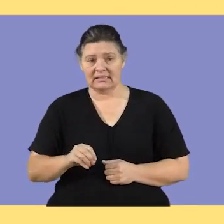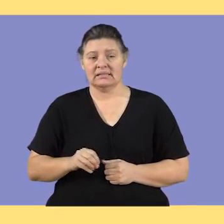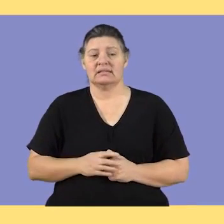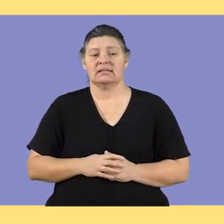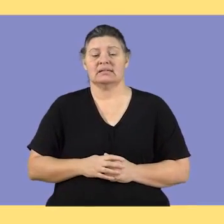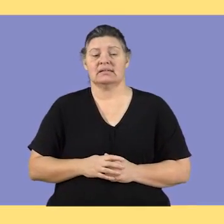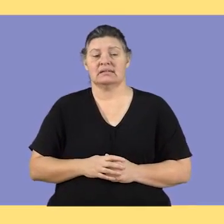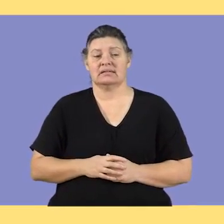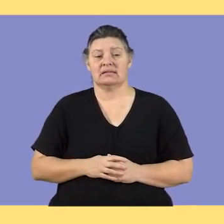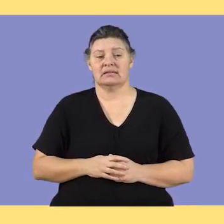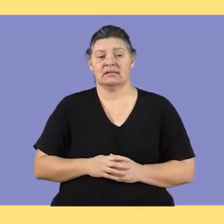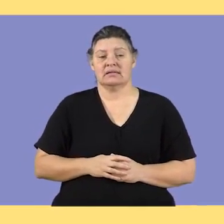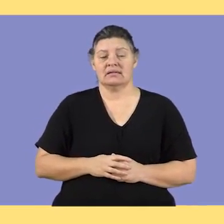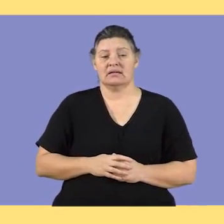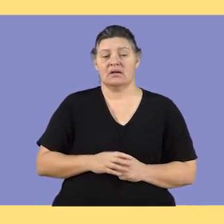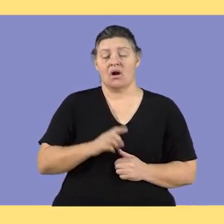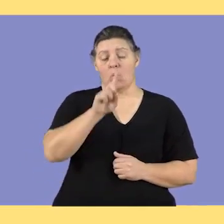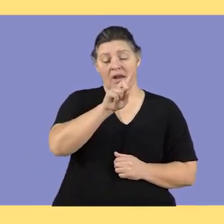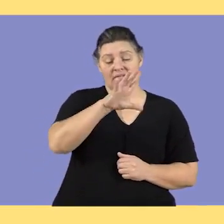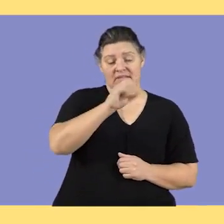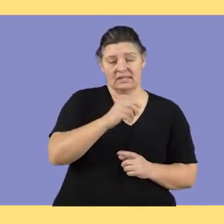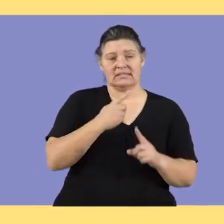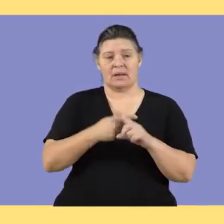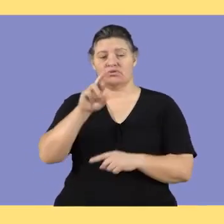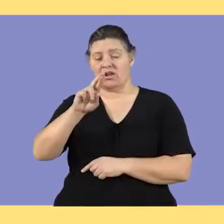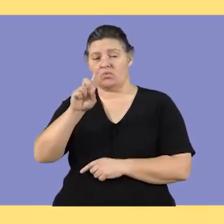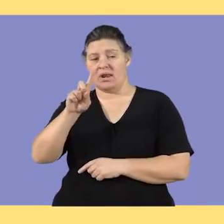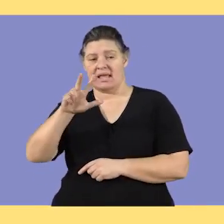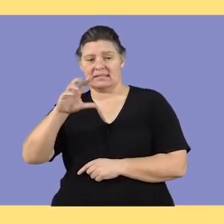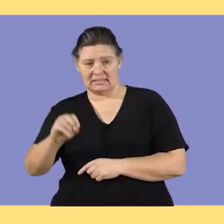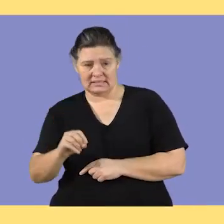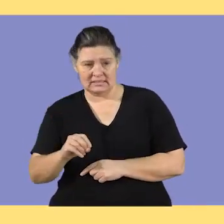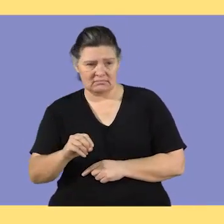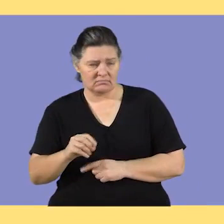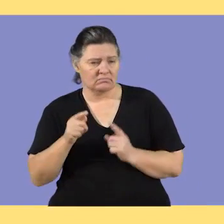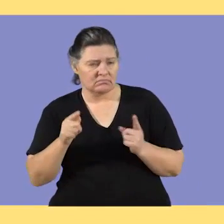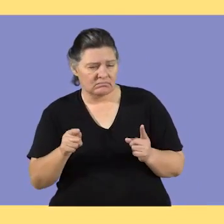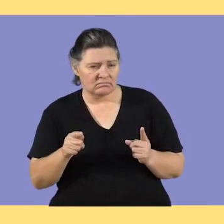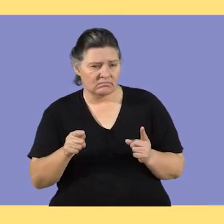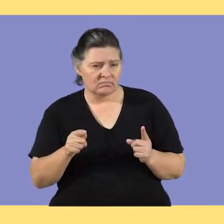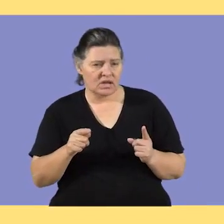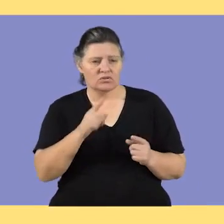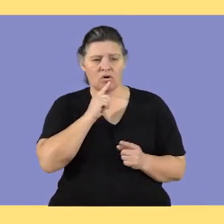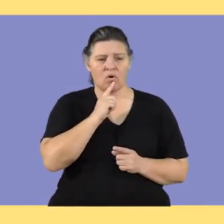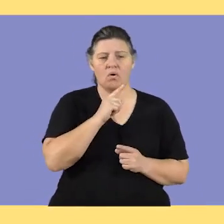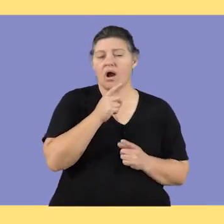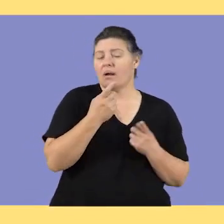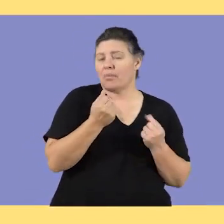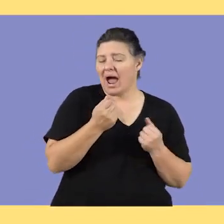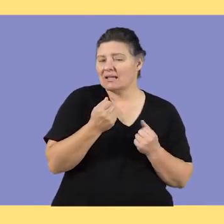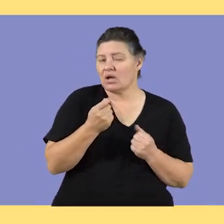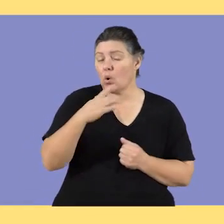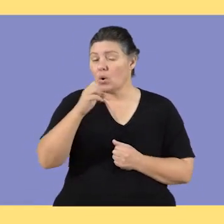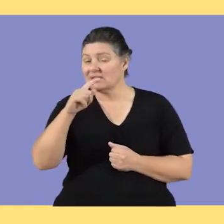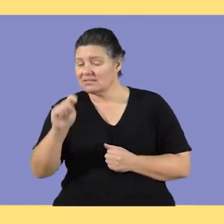150 multiply by my 180 rands. It will give me now my 120. What does that mean? My cost price